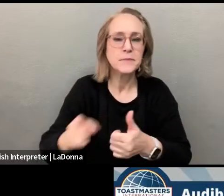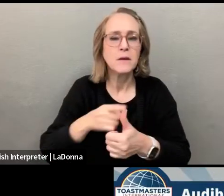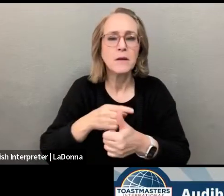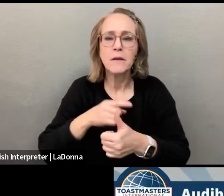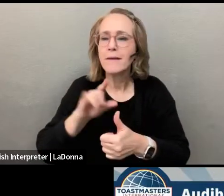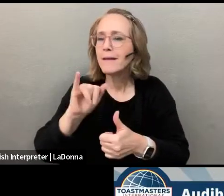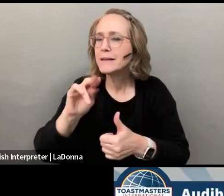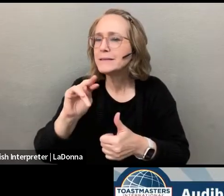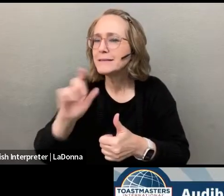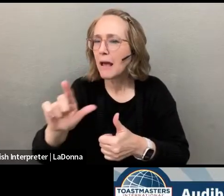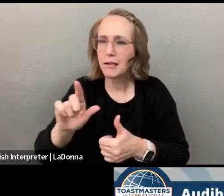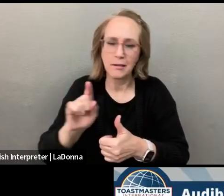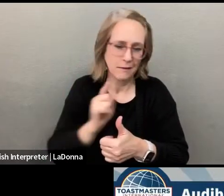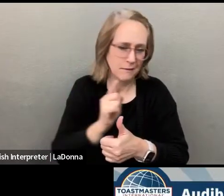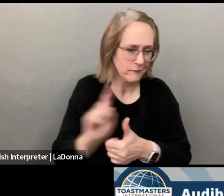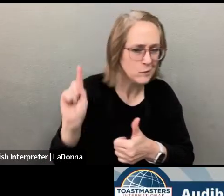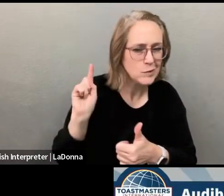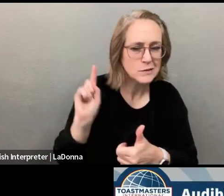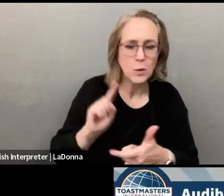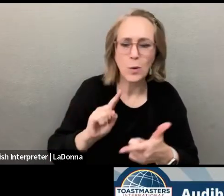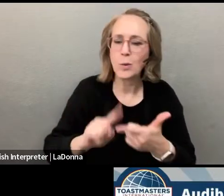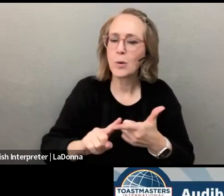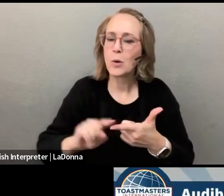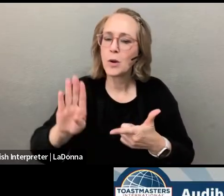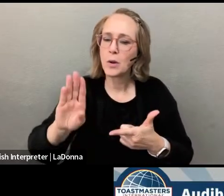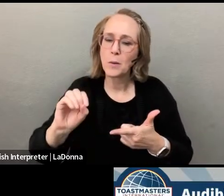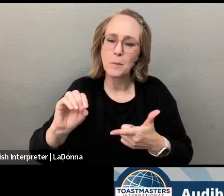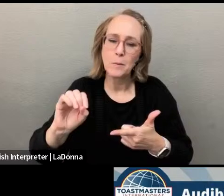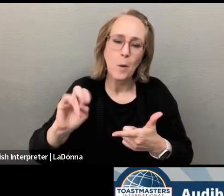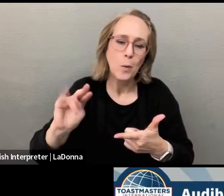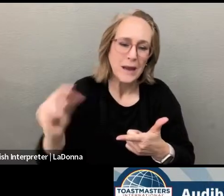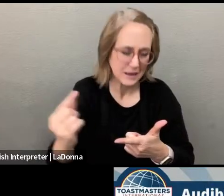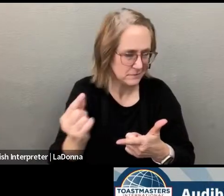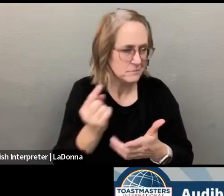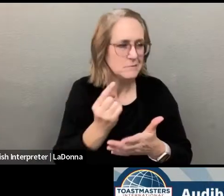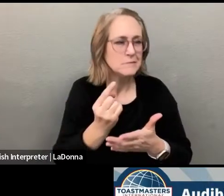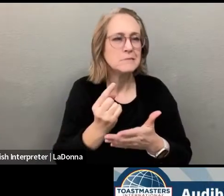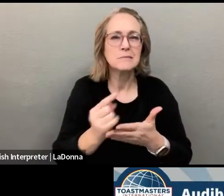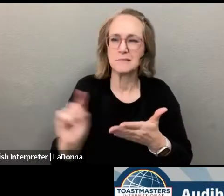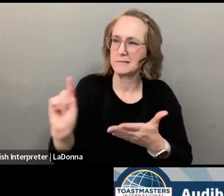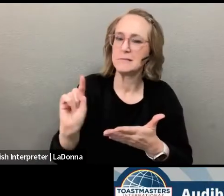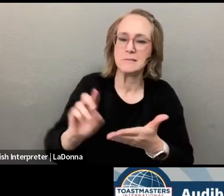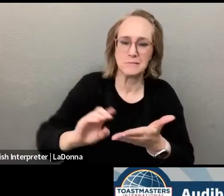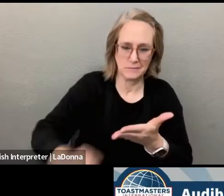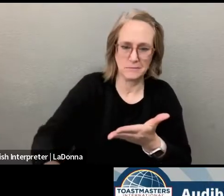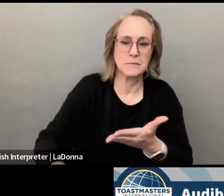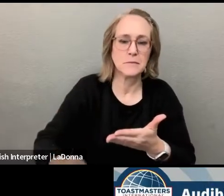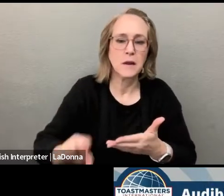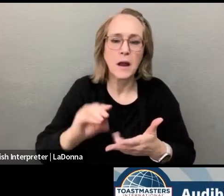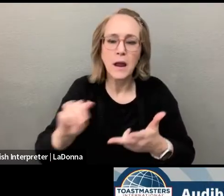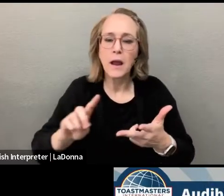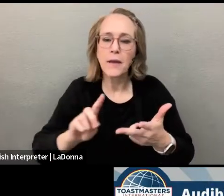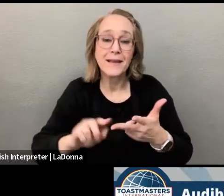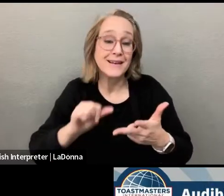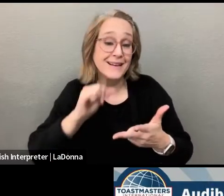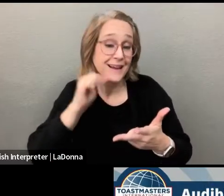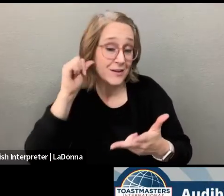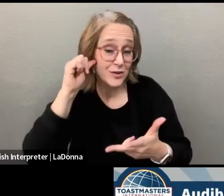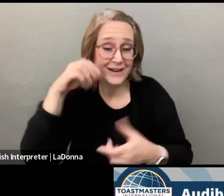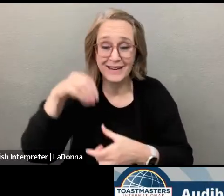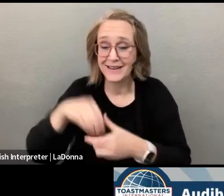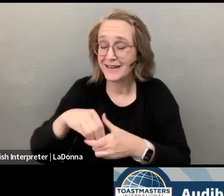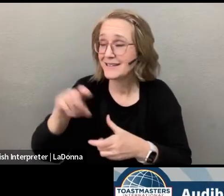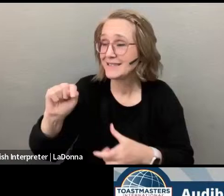week. And we had a chief finance based out in Tempe that laid off people yesterday. So we